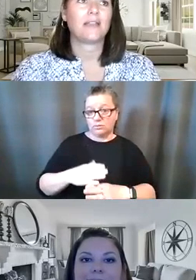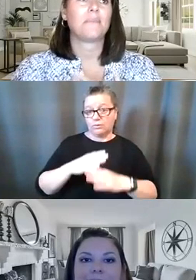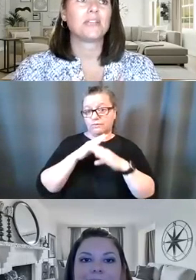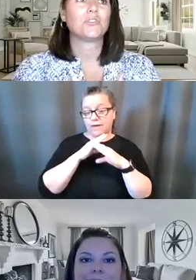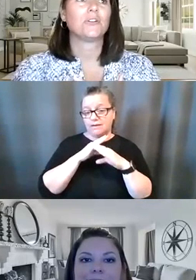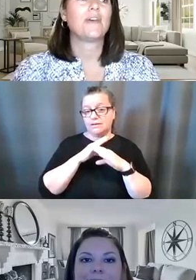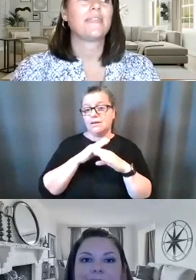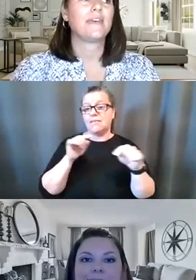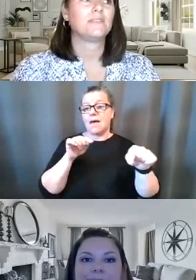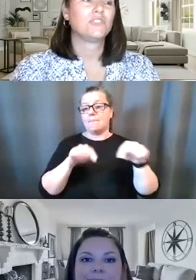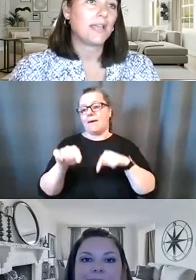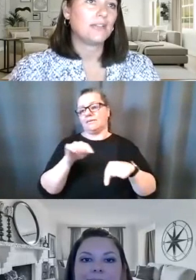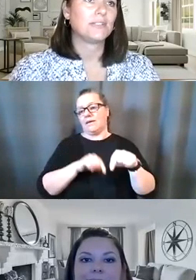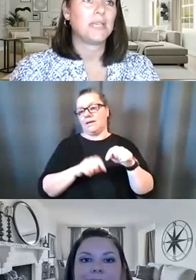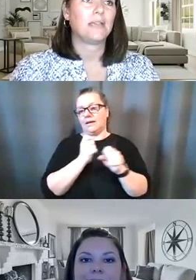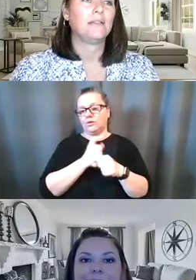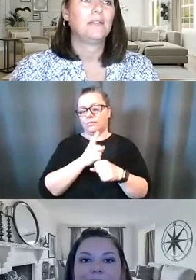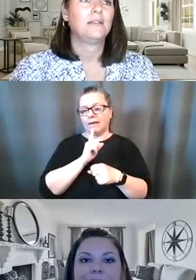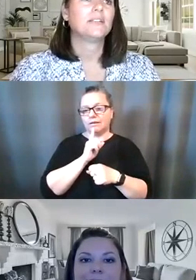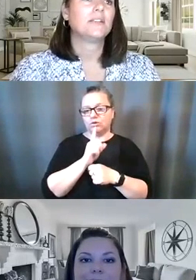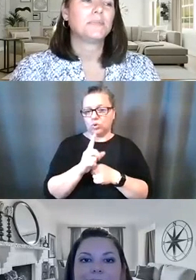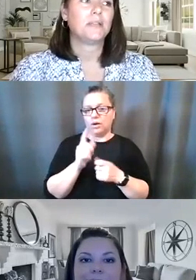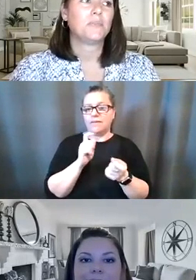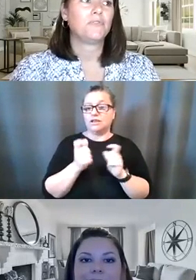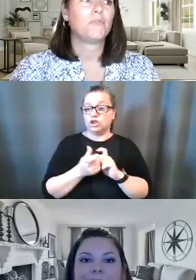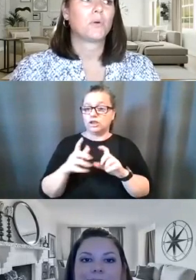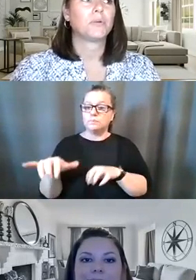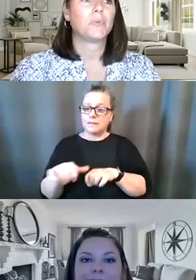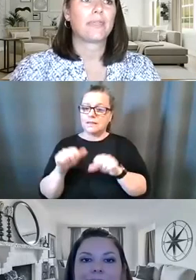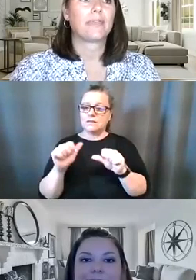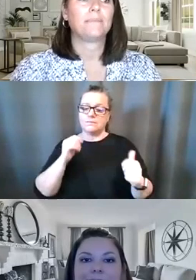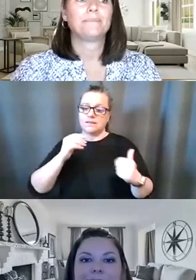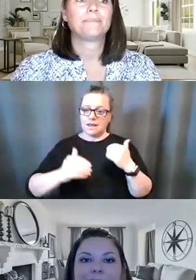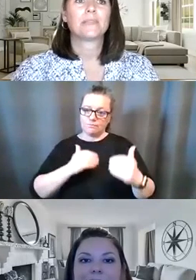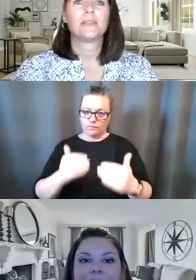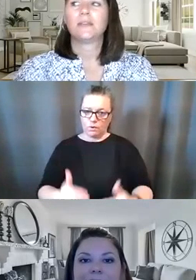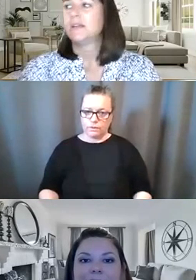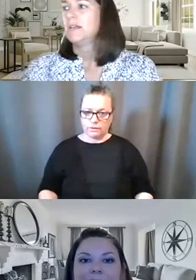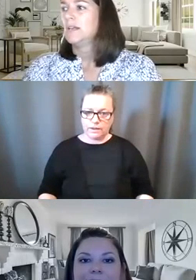backsliding and make sure that the change is being adopted and moved forward with.